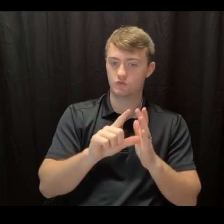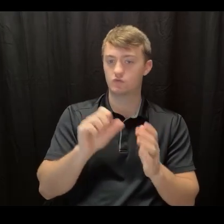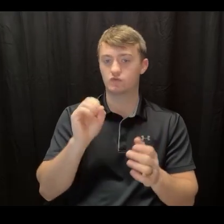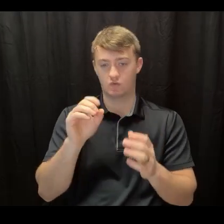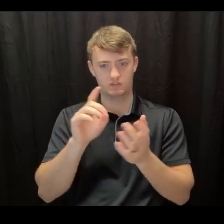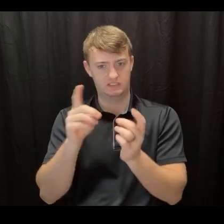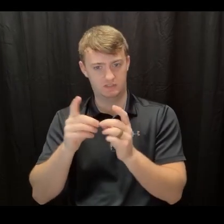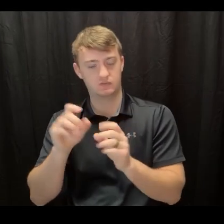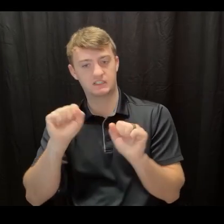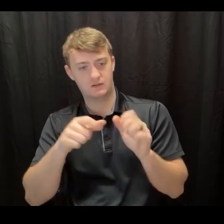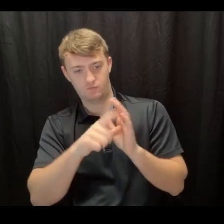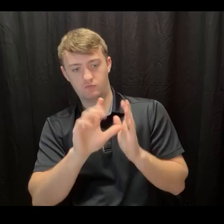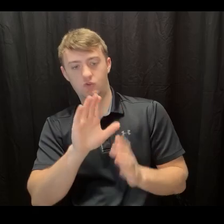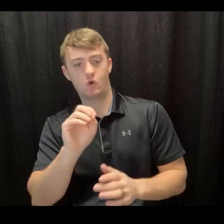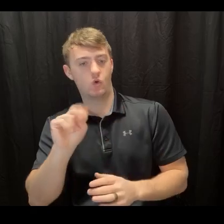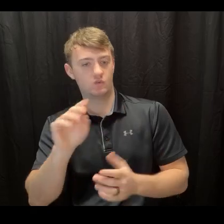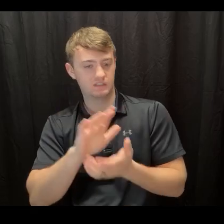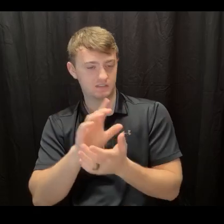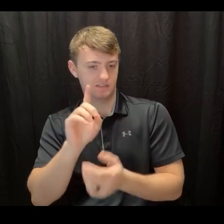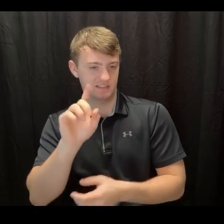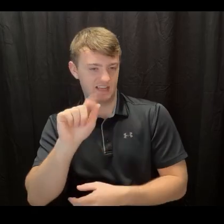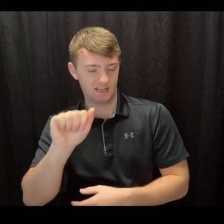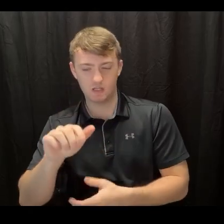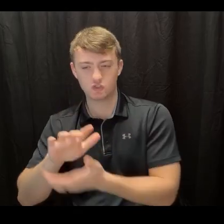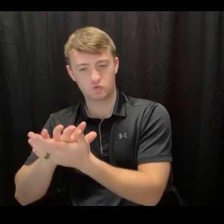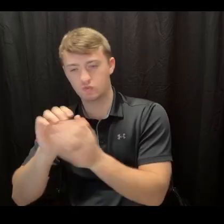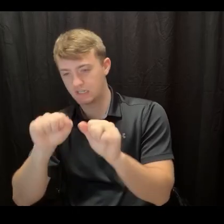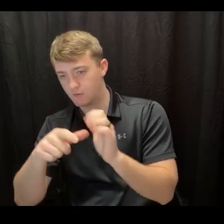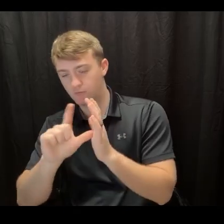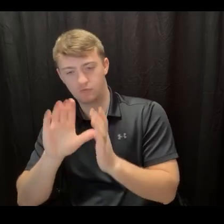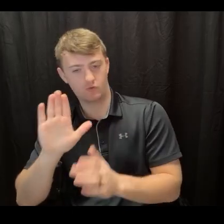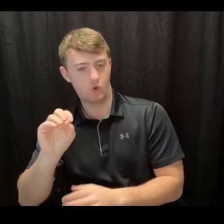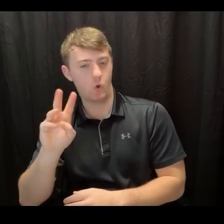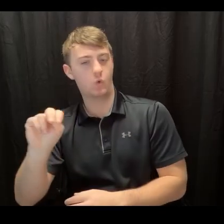can review their own data or schools can review their own data.